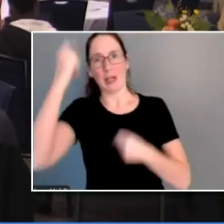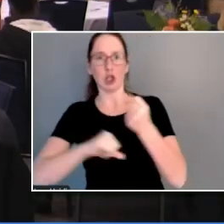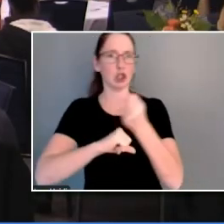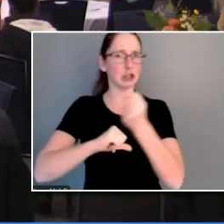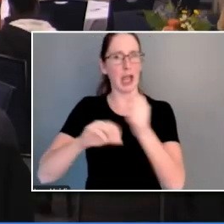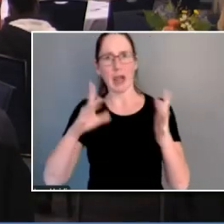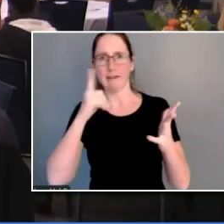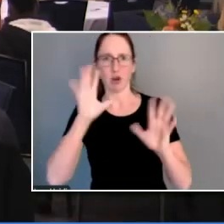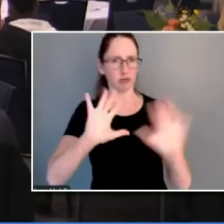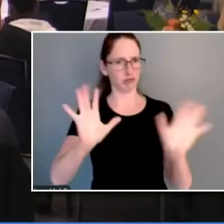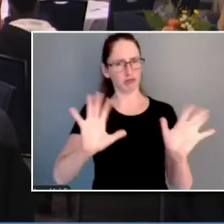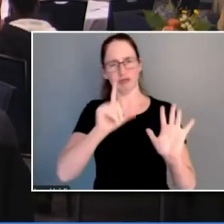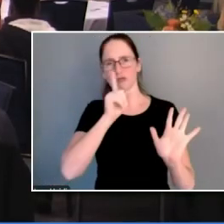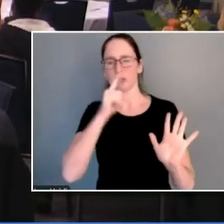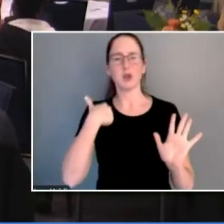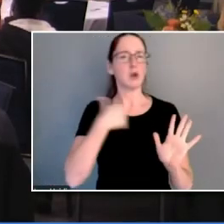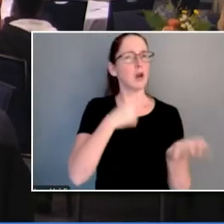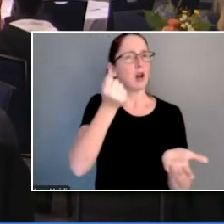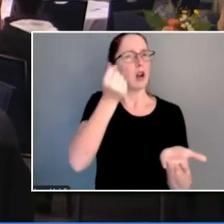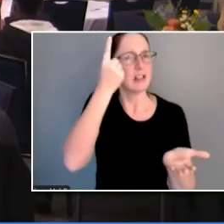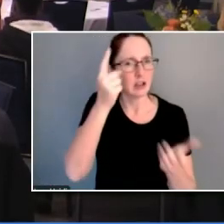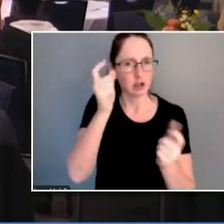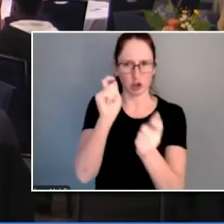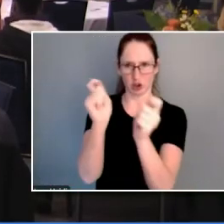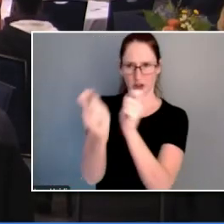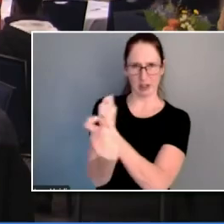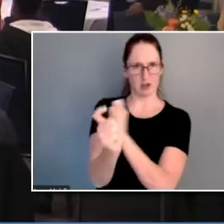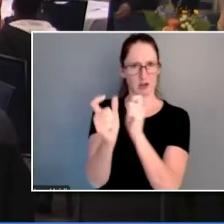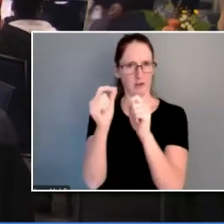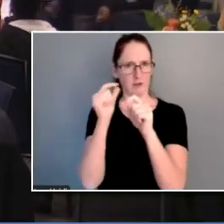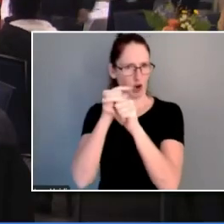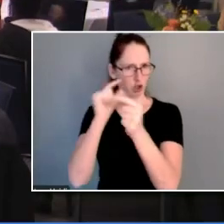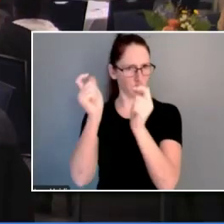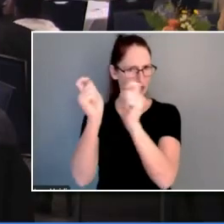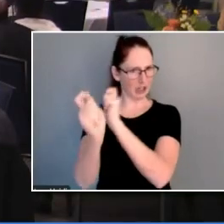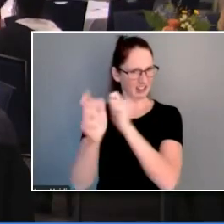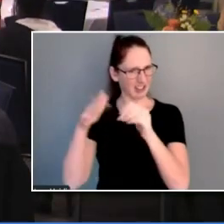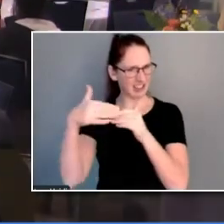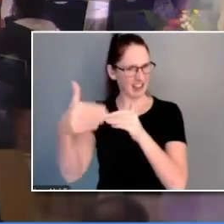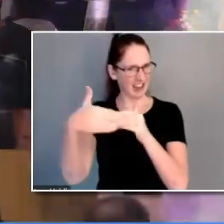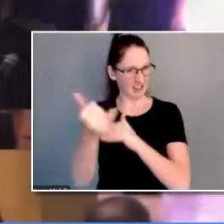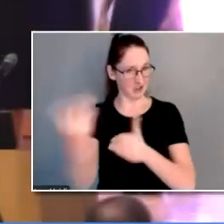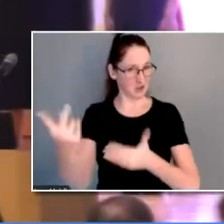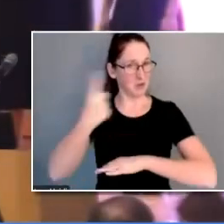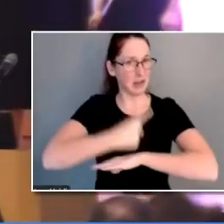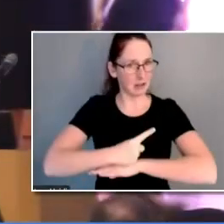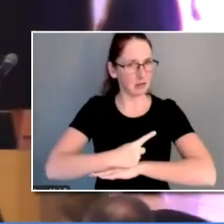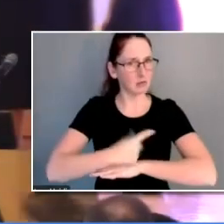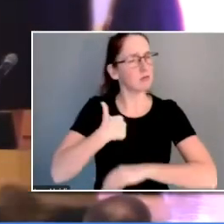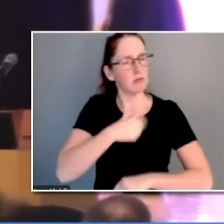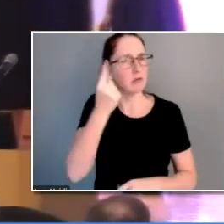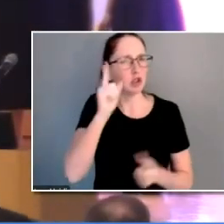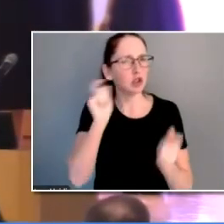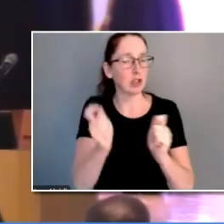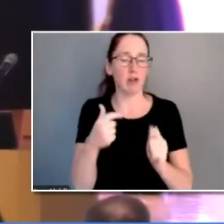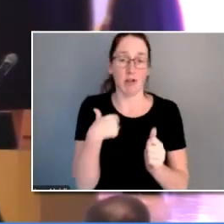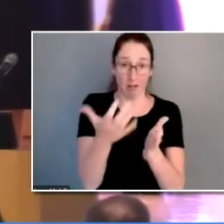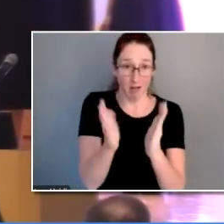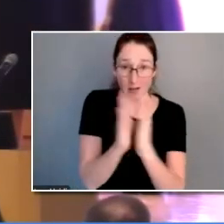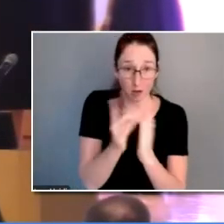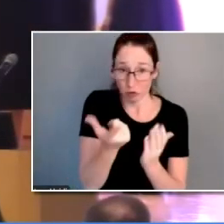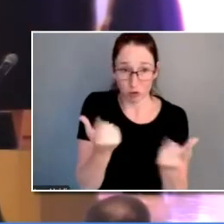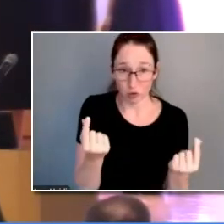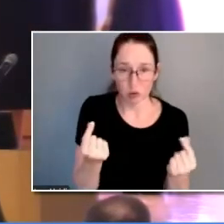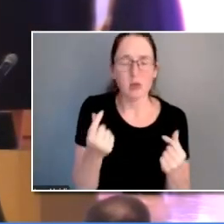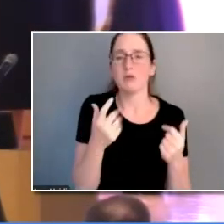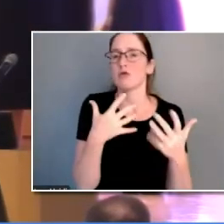at all, but we understand that there's a changing of the guards in the next couple of days. All I'm asking you to do, no